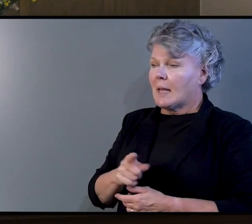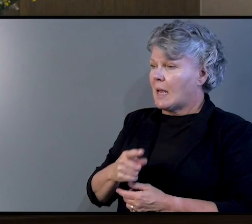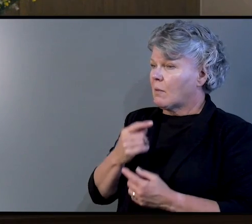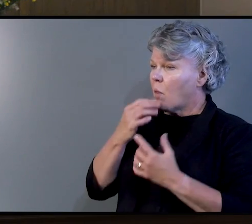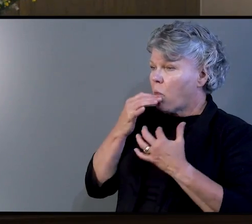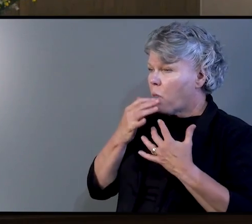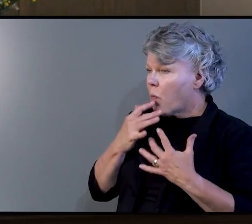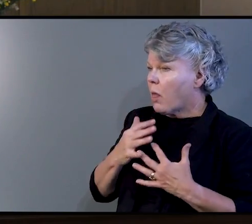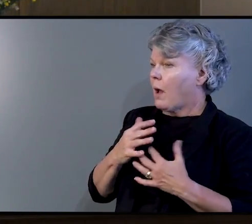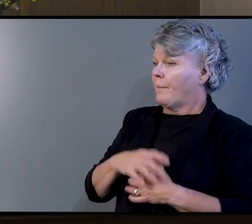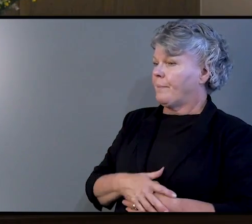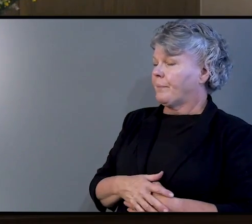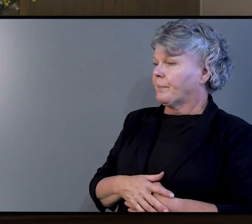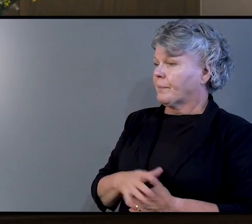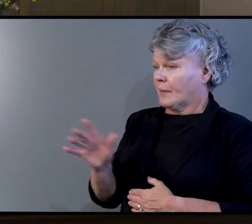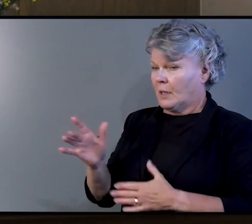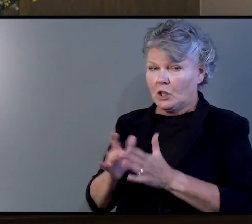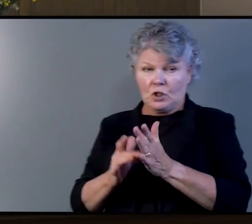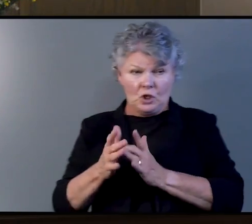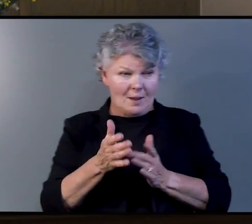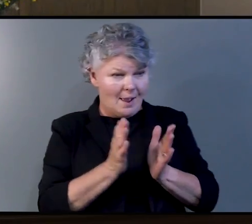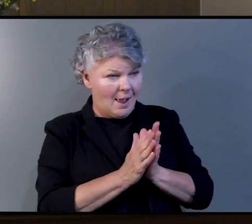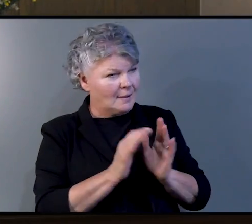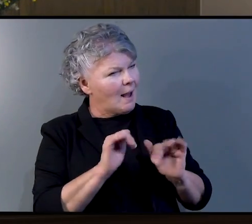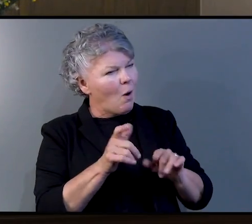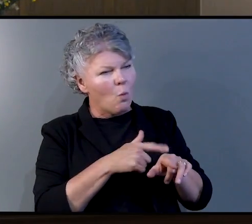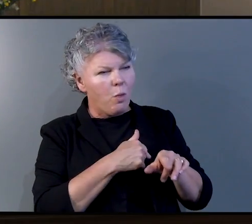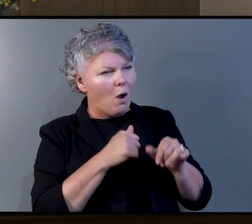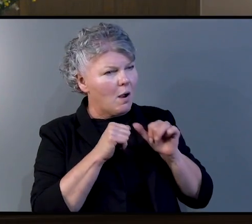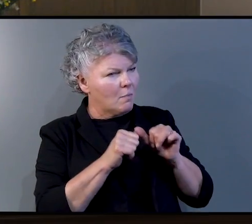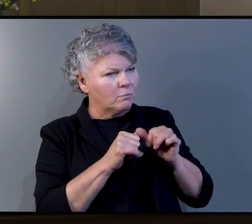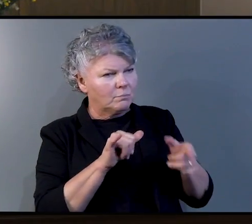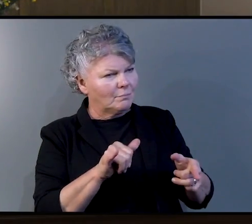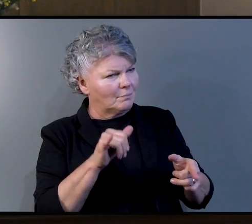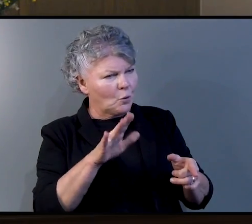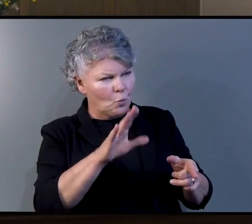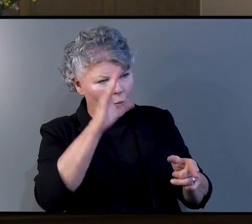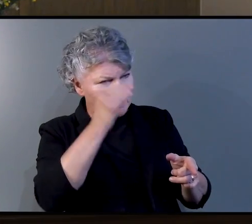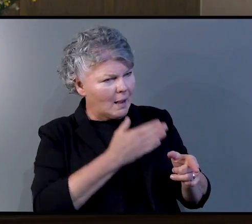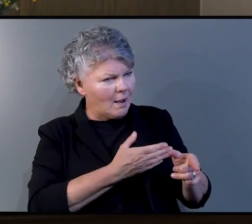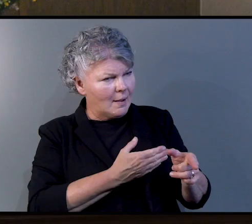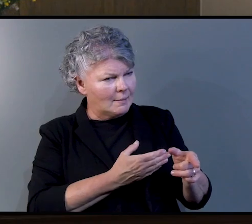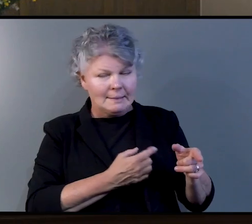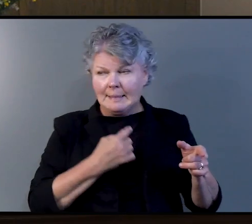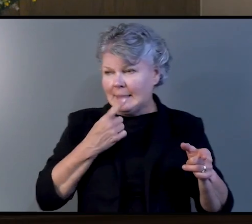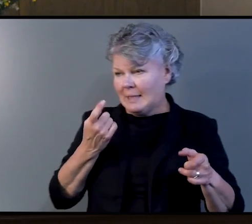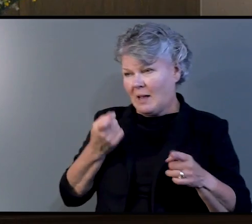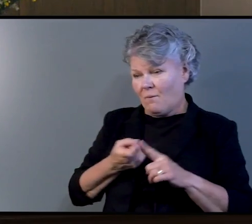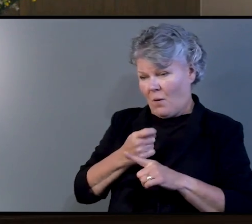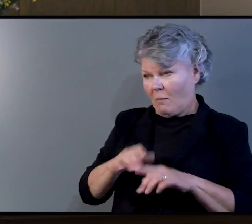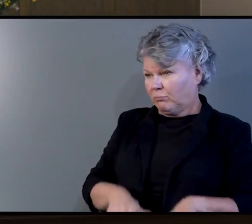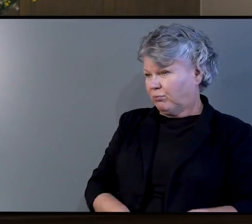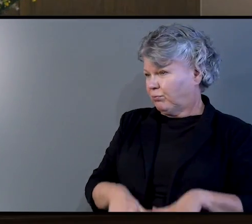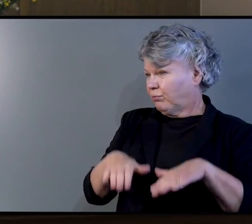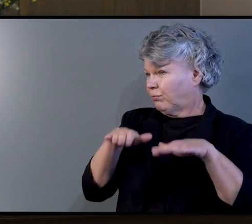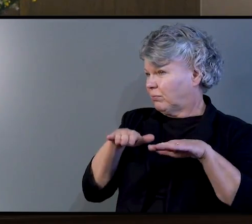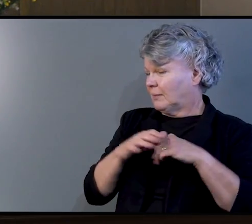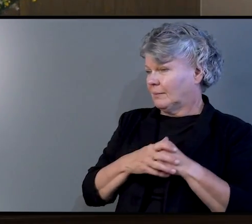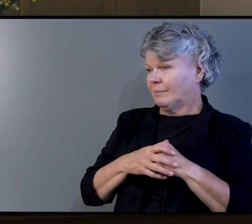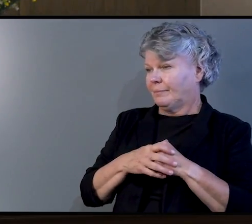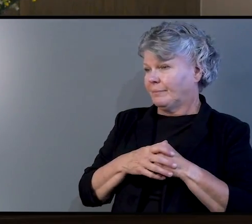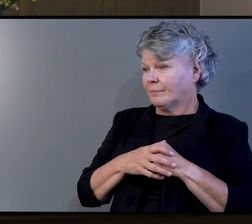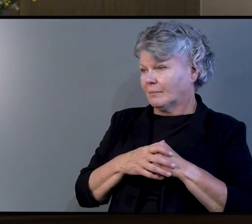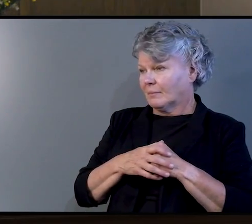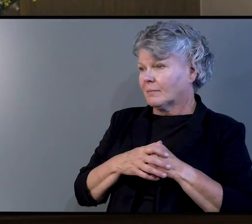at the mouth. And Jesus asked his father, "How long has this been happening to him?" And he said, "From childhood. And it was